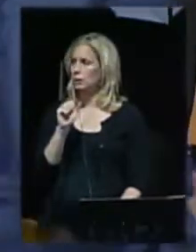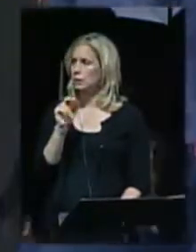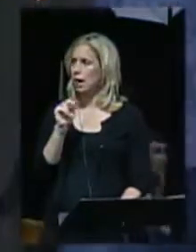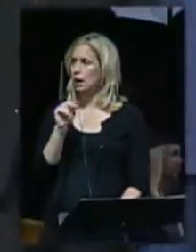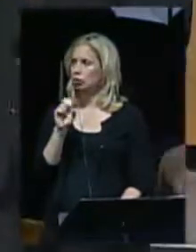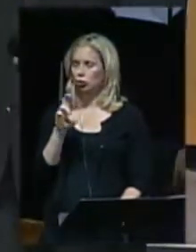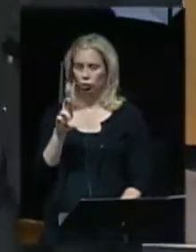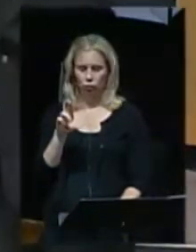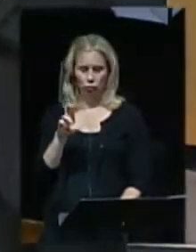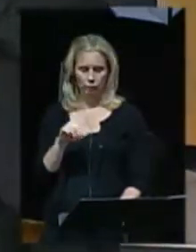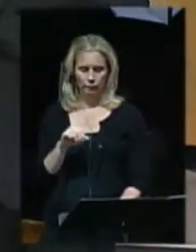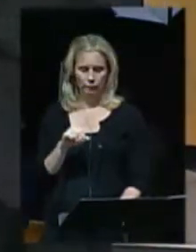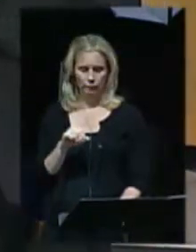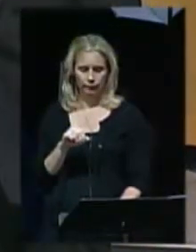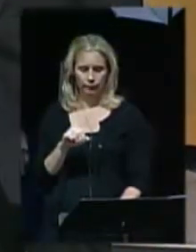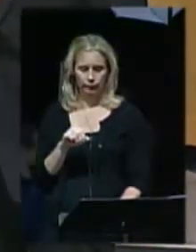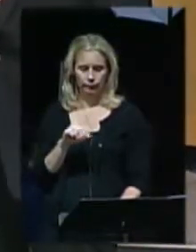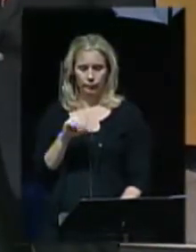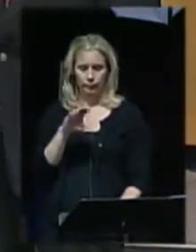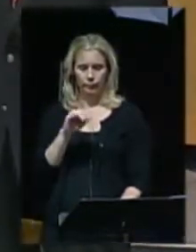Ian Sander.